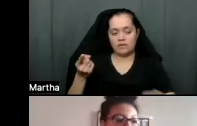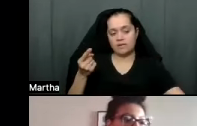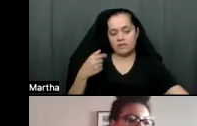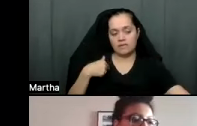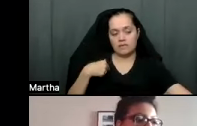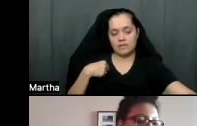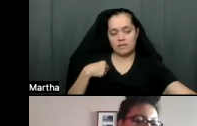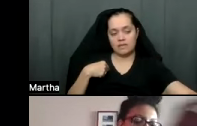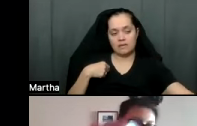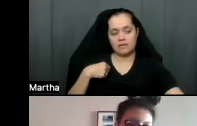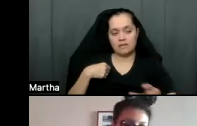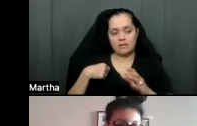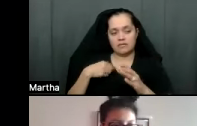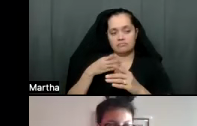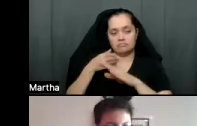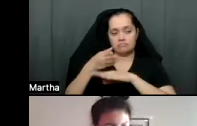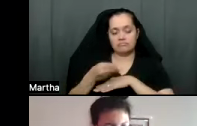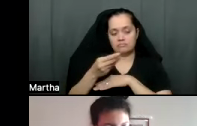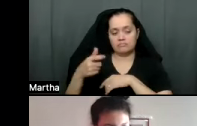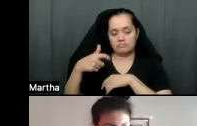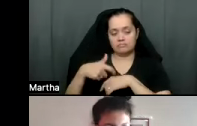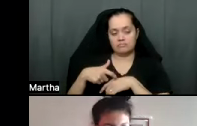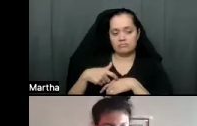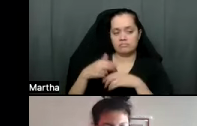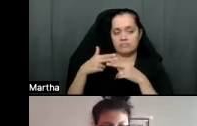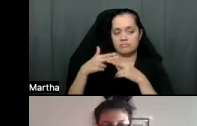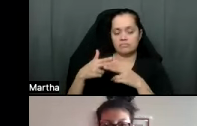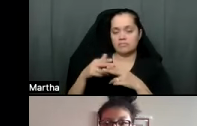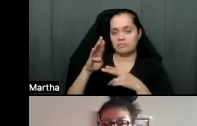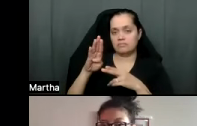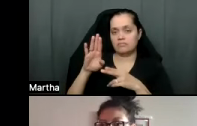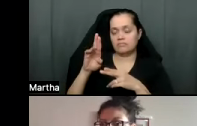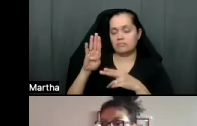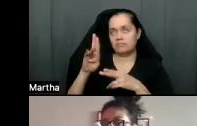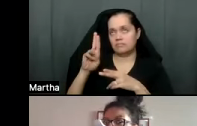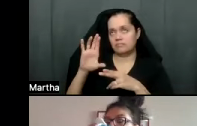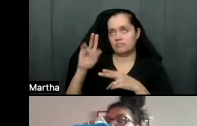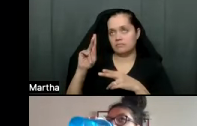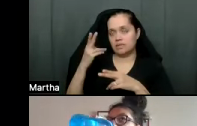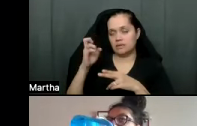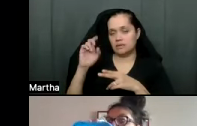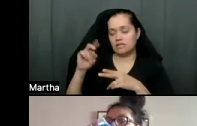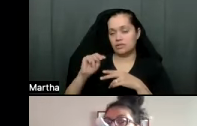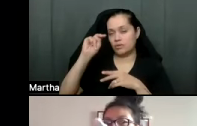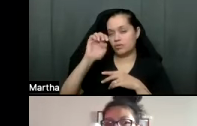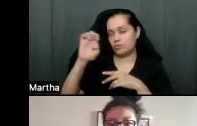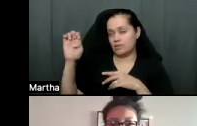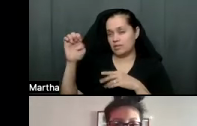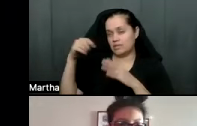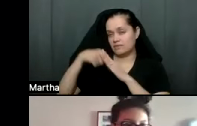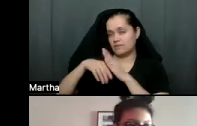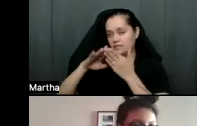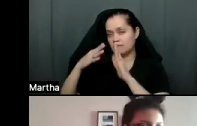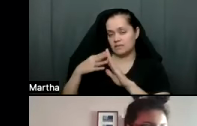I've crossed paths with several times. It's called Buckhead. It's to the northeast of the